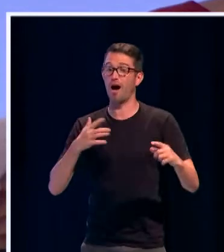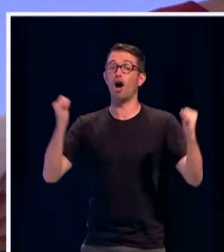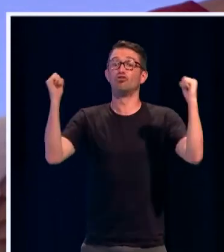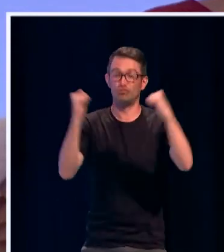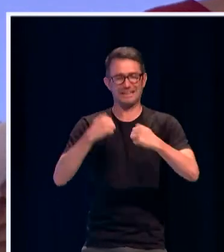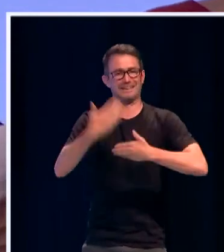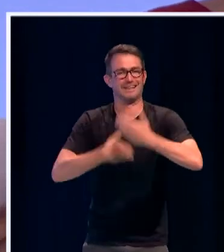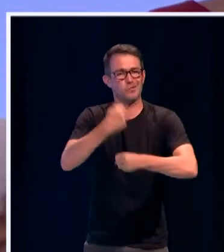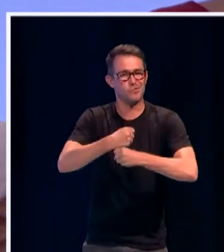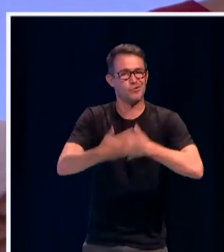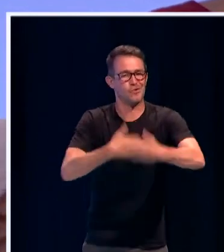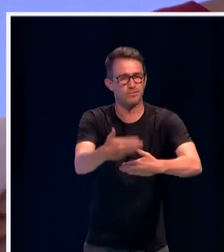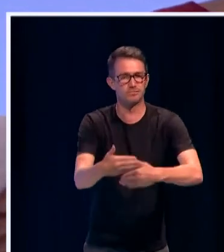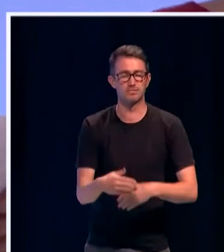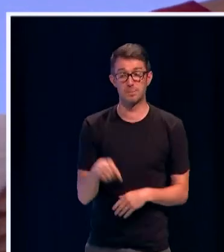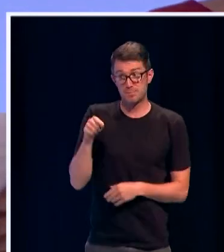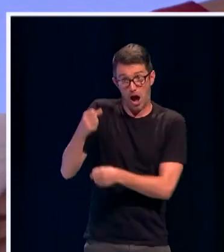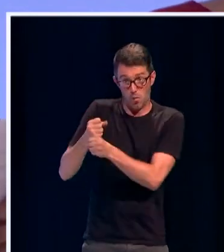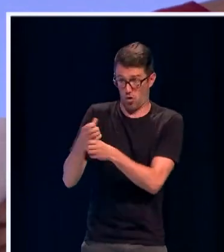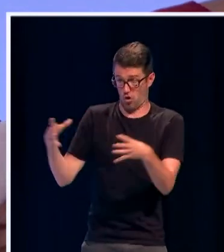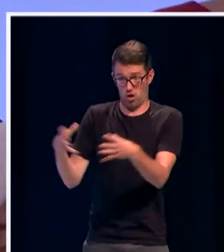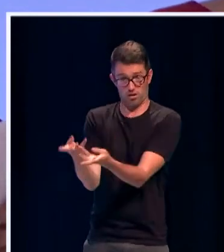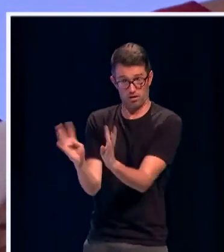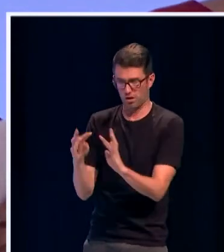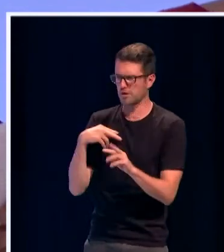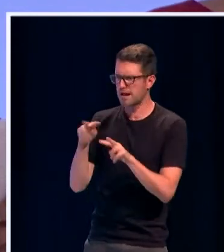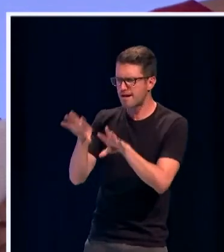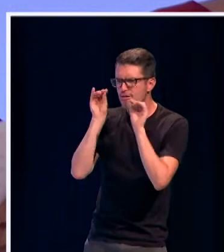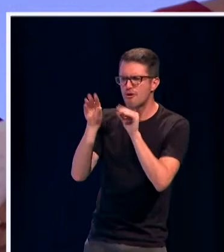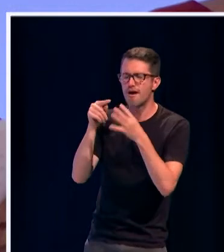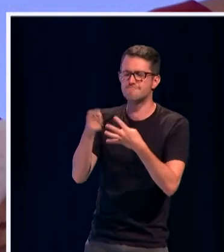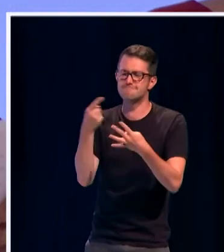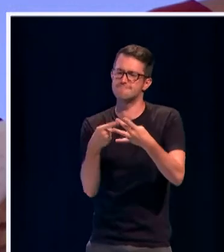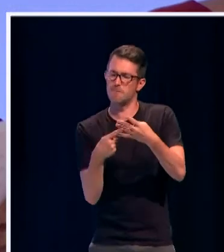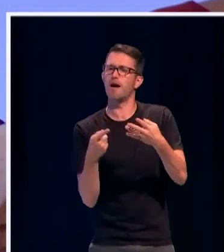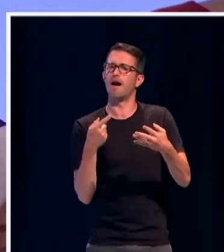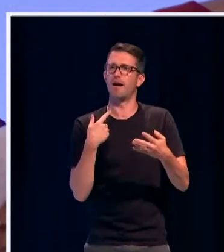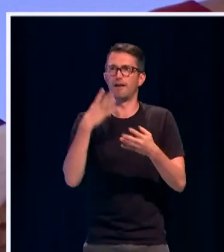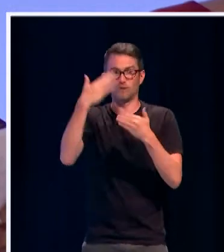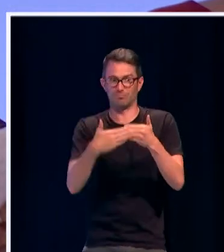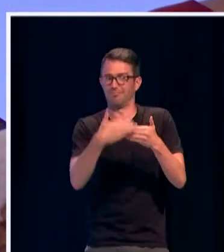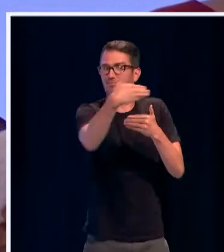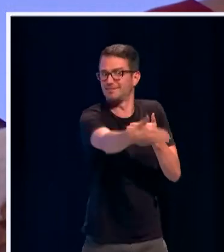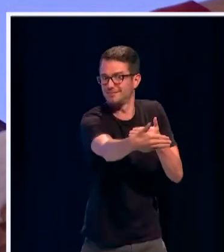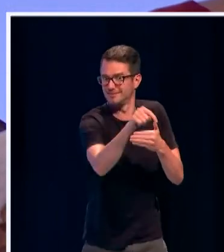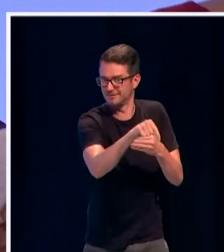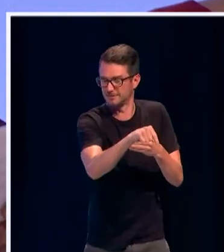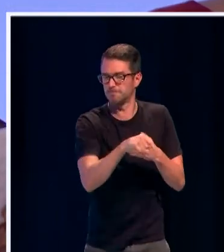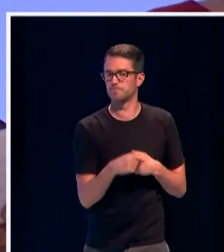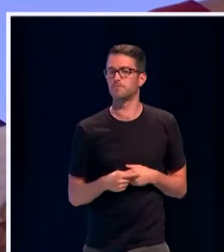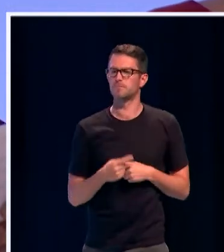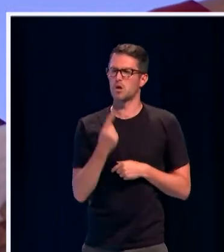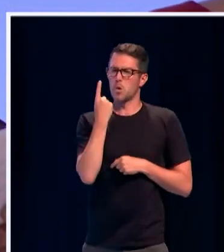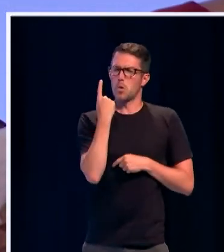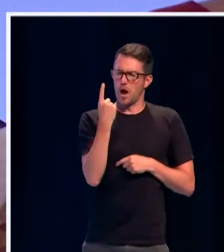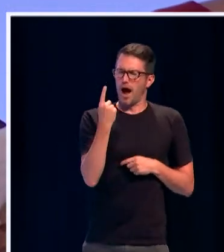these workshops. The first one, the difference of knowledge